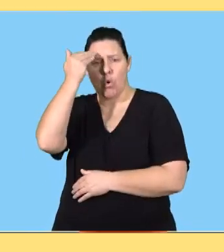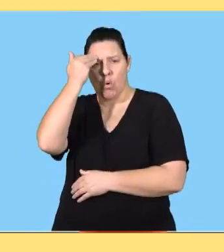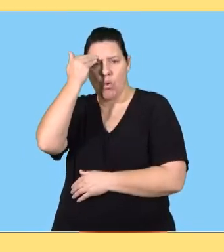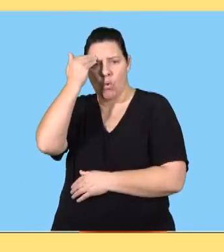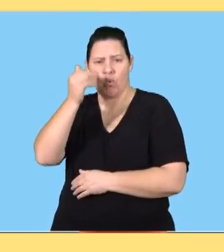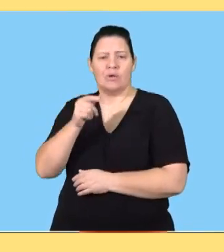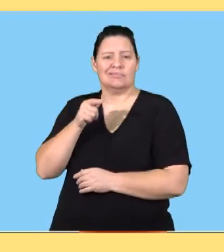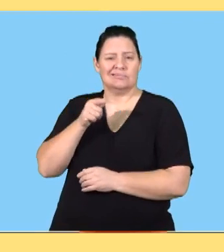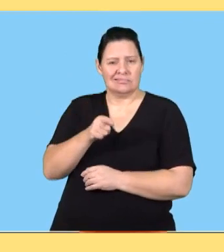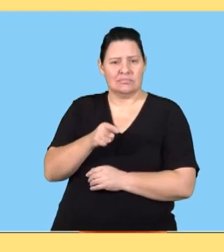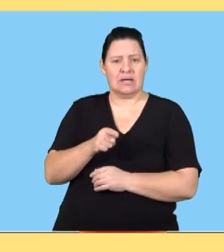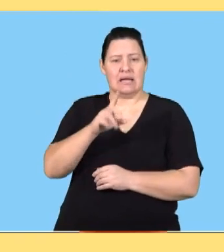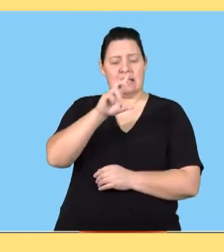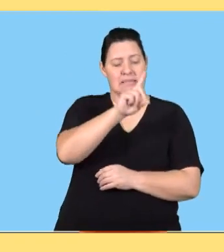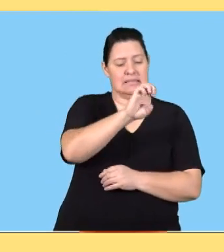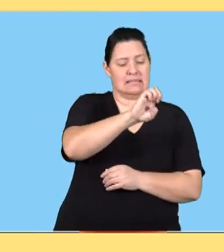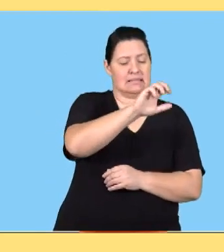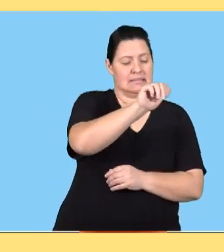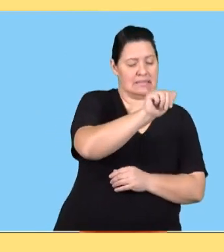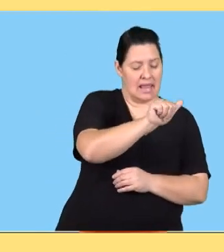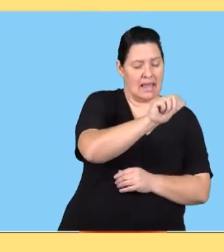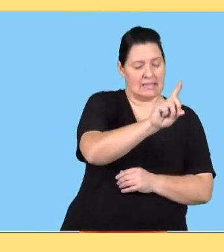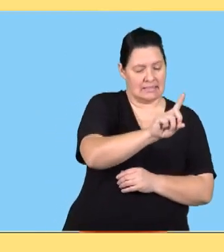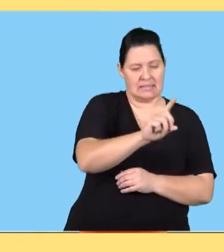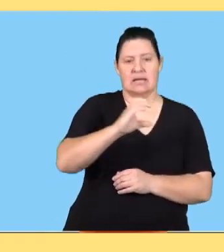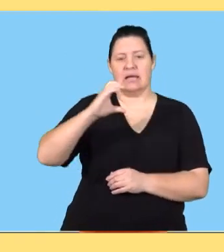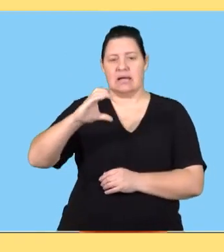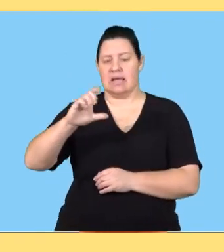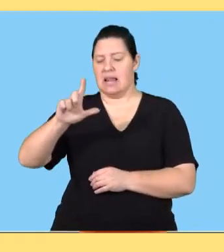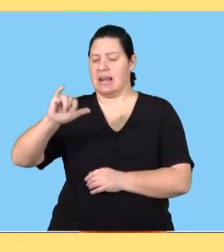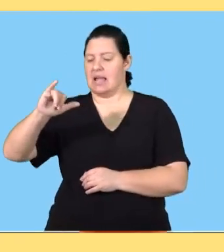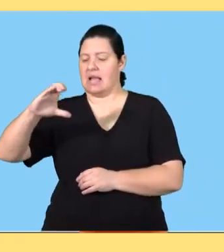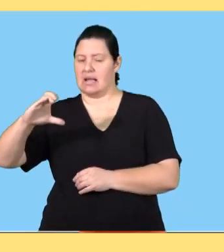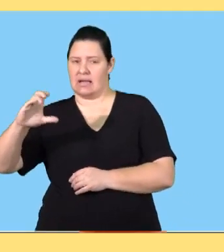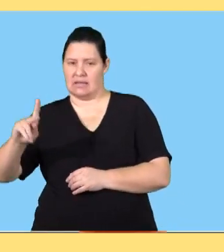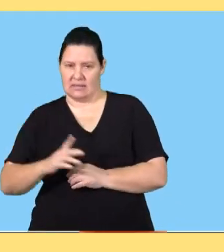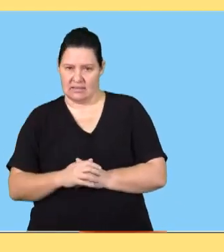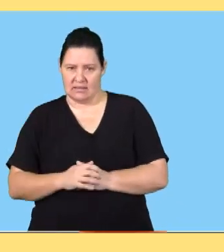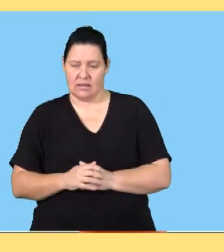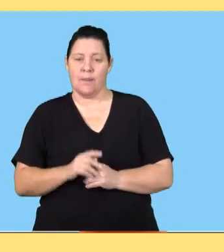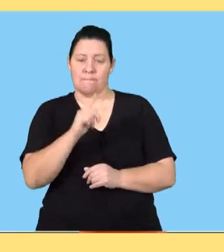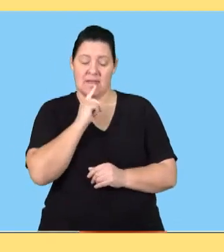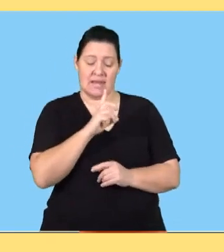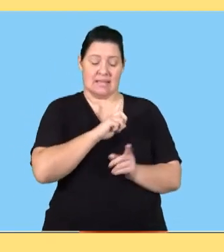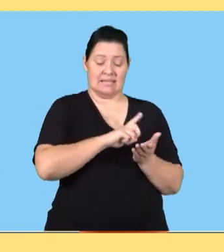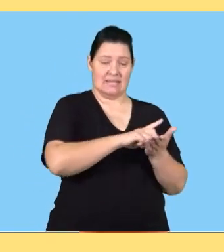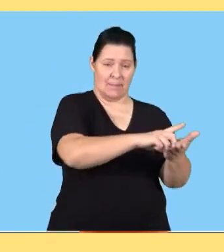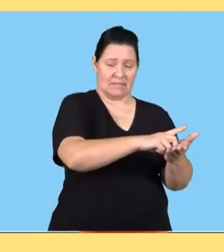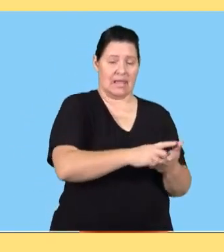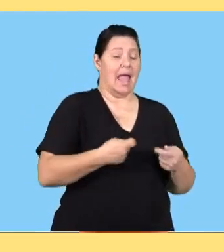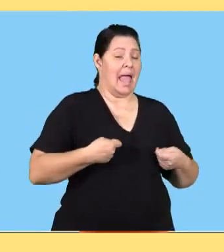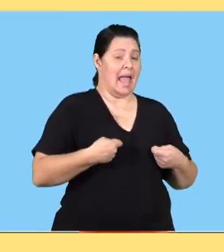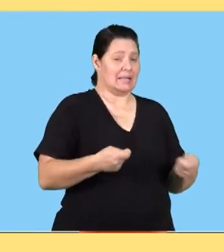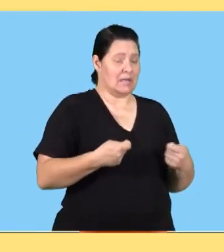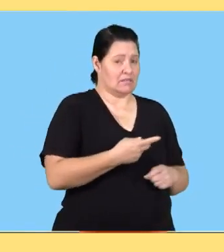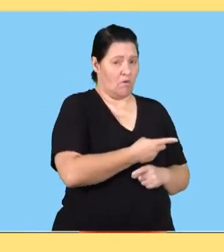know your debt click when you're posting to the general ledger. That is, you debit all